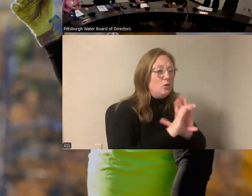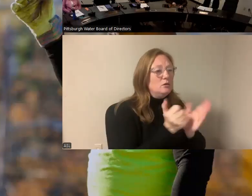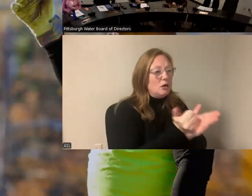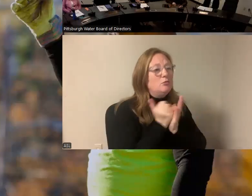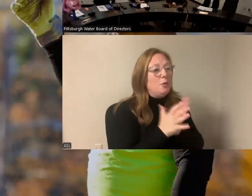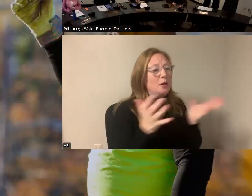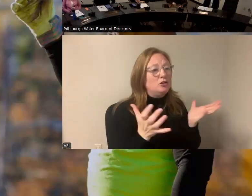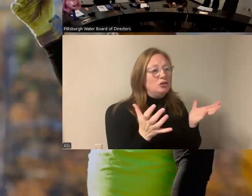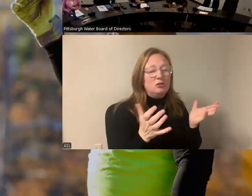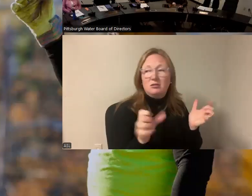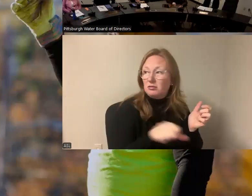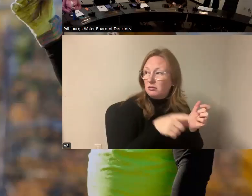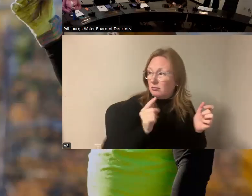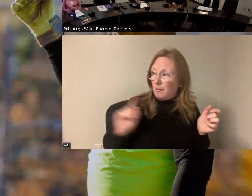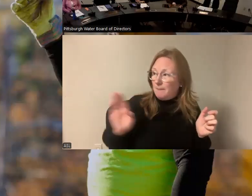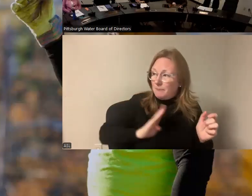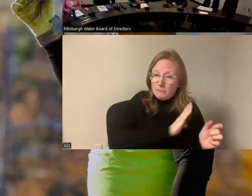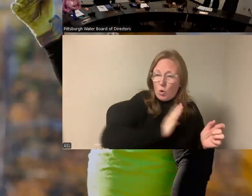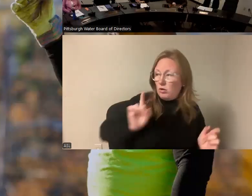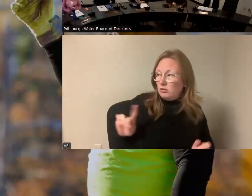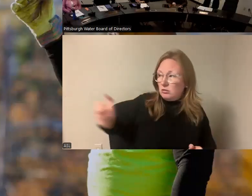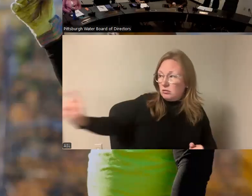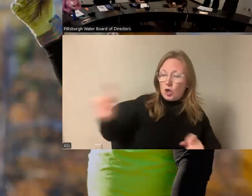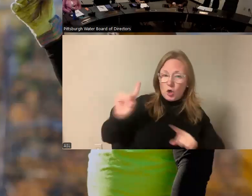questions or comments from the board?